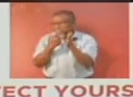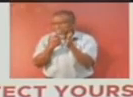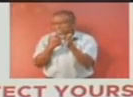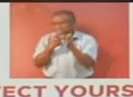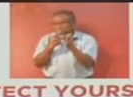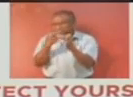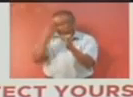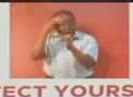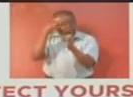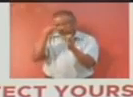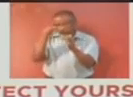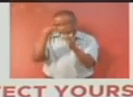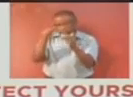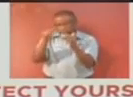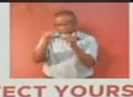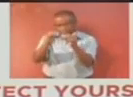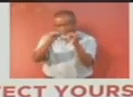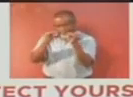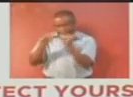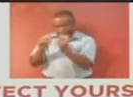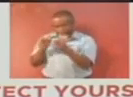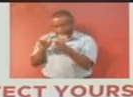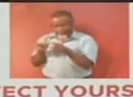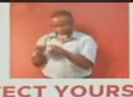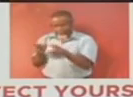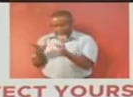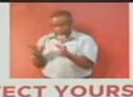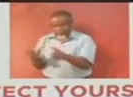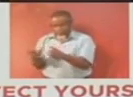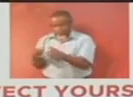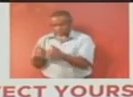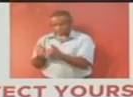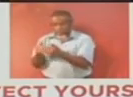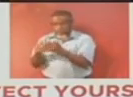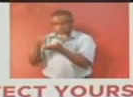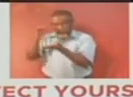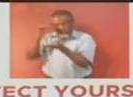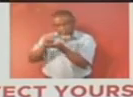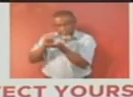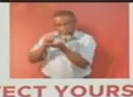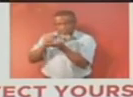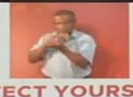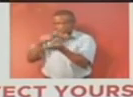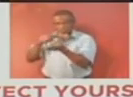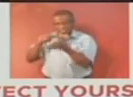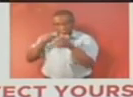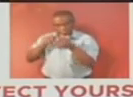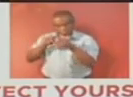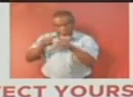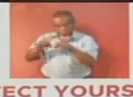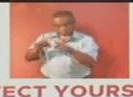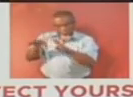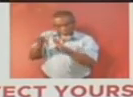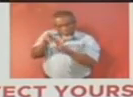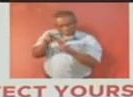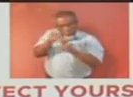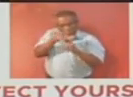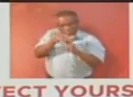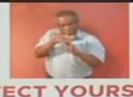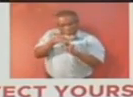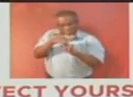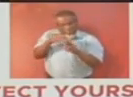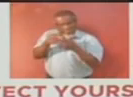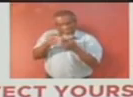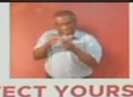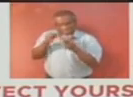the reduction of risk of transmission in the household if you're self-isolating, whether or not you know that you're positive. Once